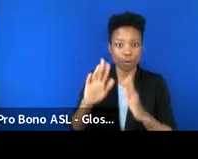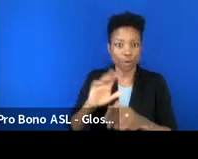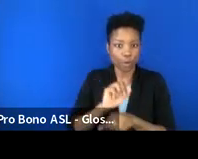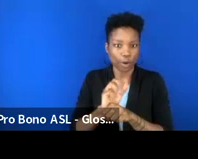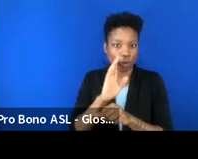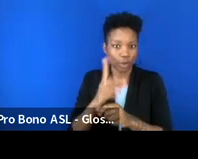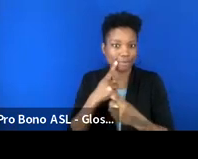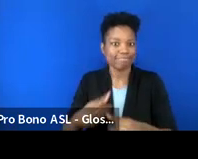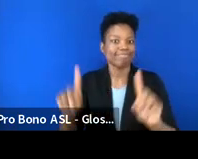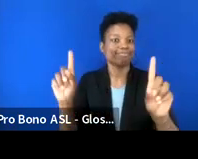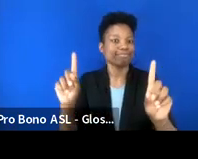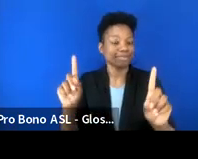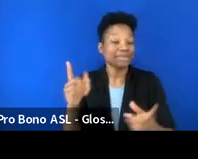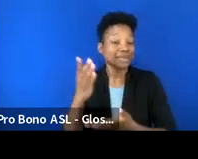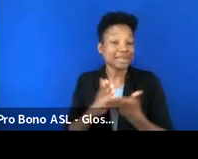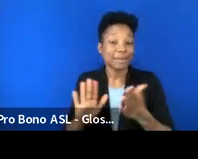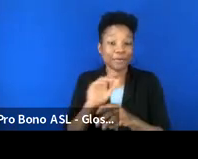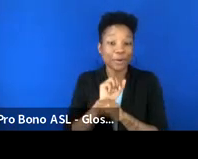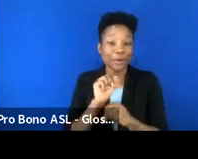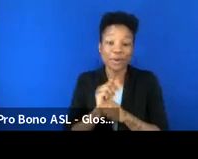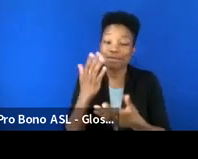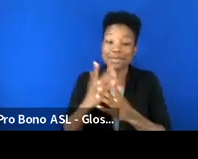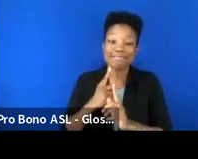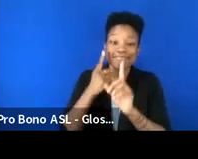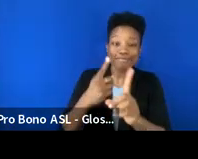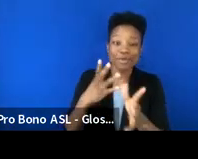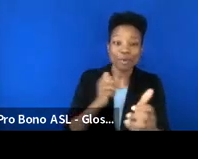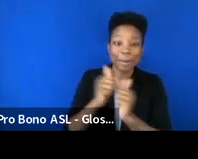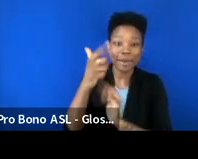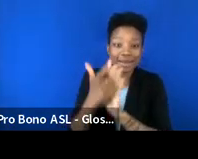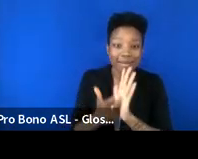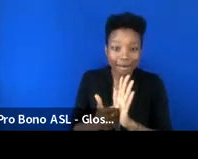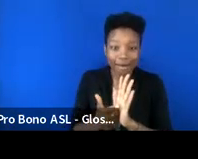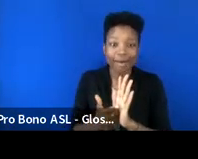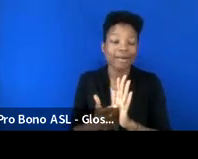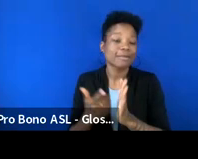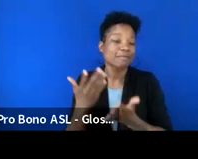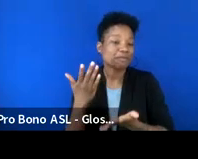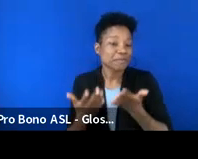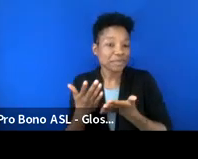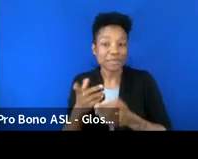of your work may strive to pass laws. Some of your work may fight to